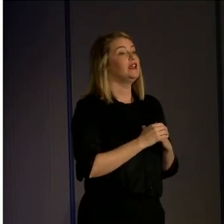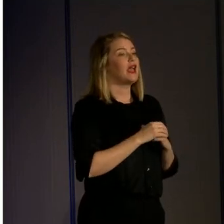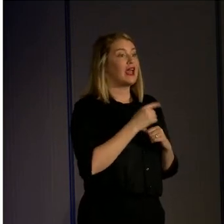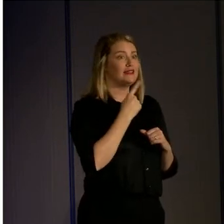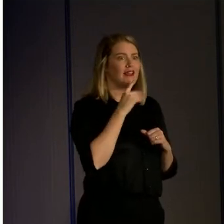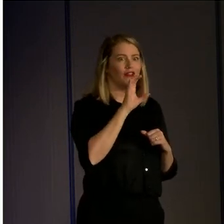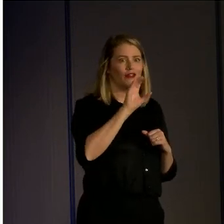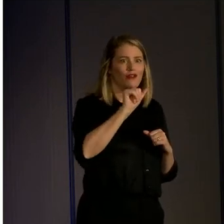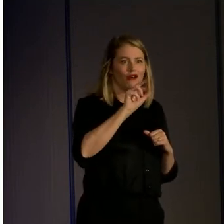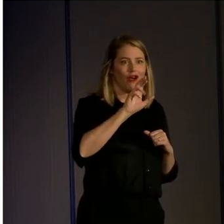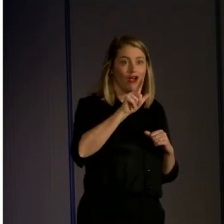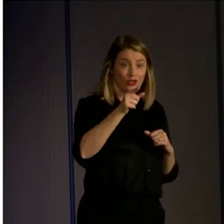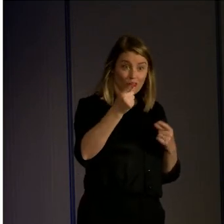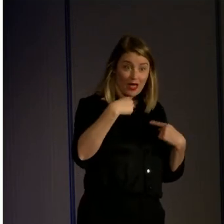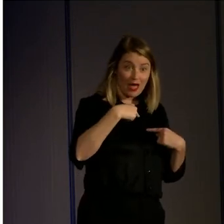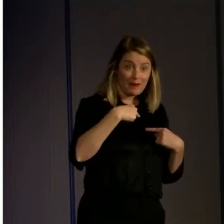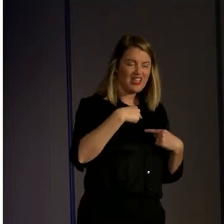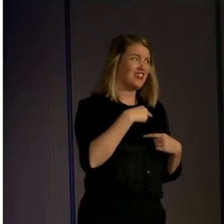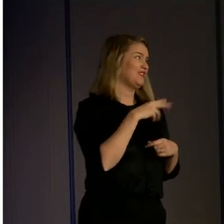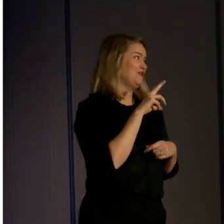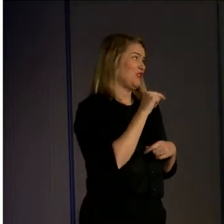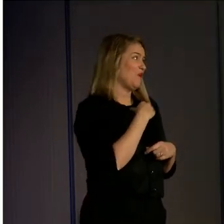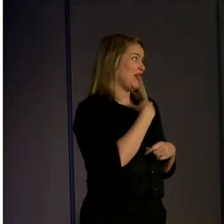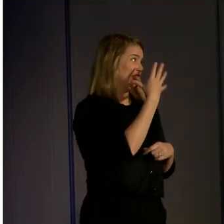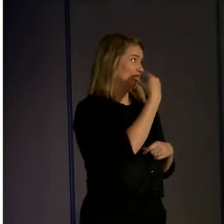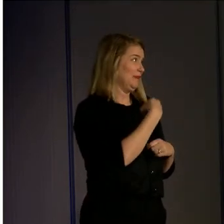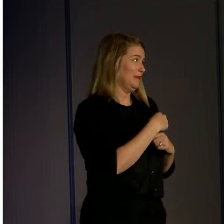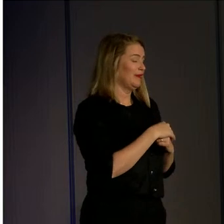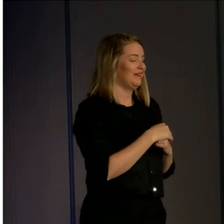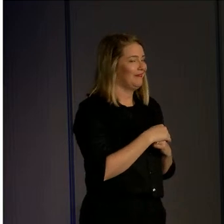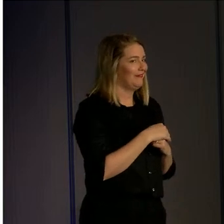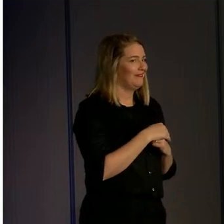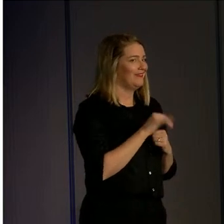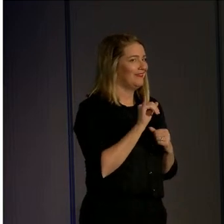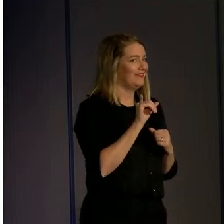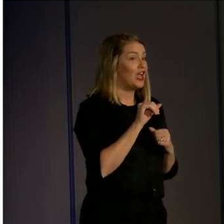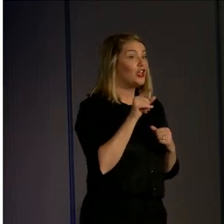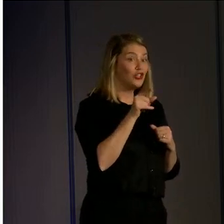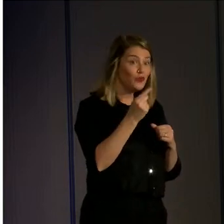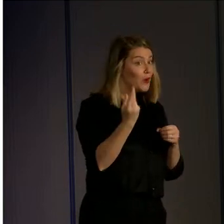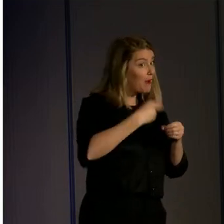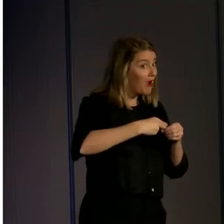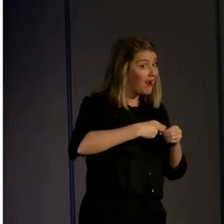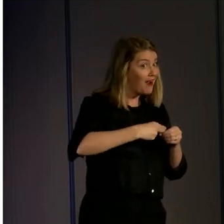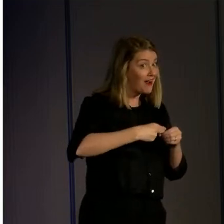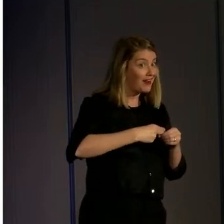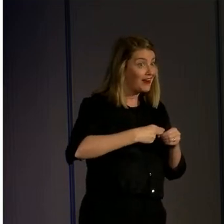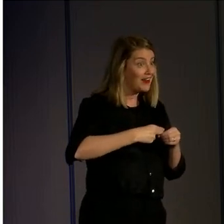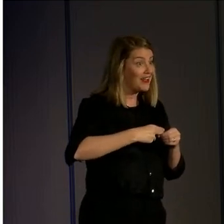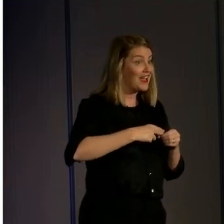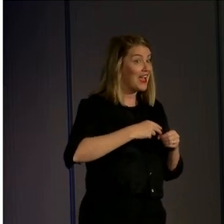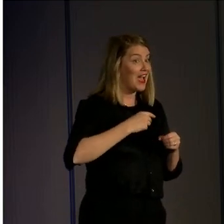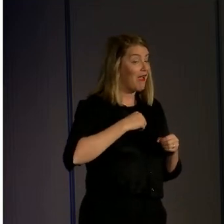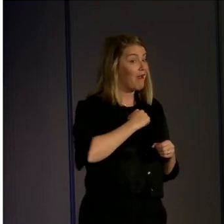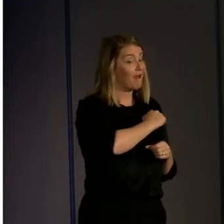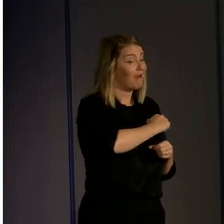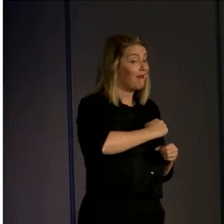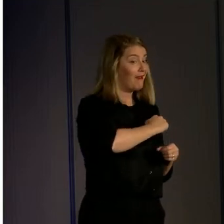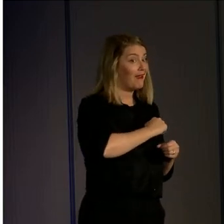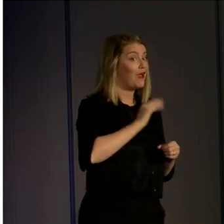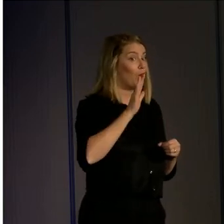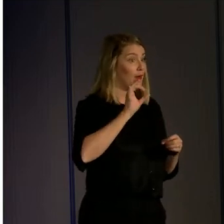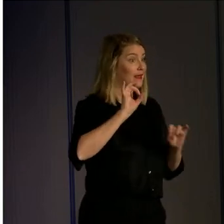Carl, are you coming today? And he said, no, I'm going to be asleep. And I said, well, you're going to be a part of it. And I'll give you a little hint. It's going to